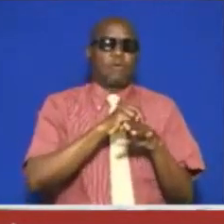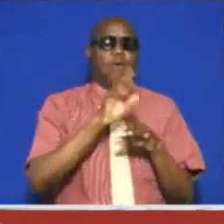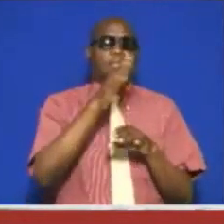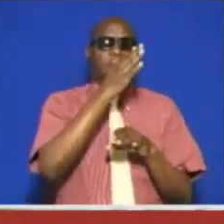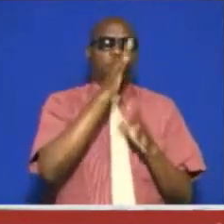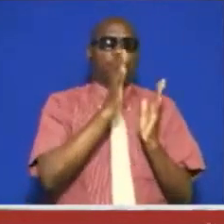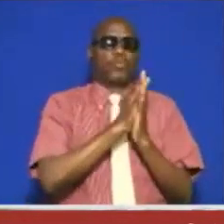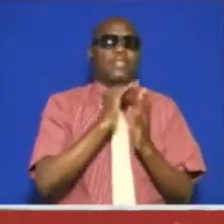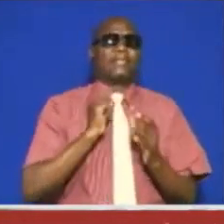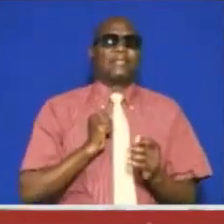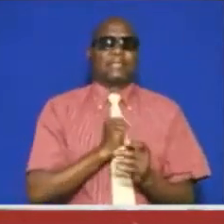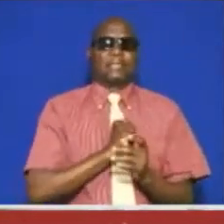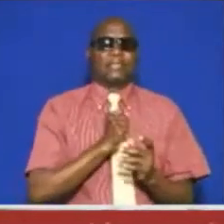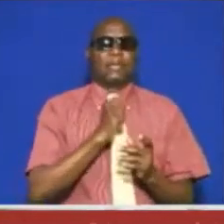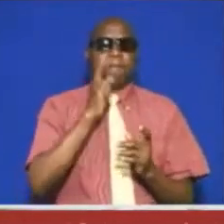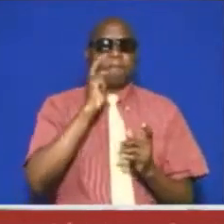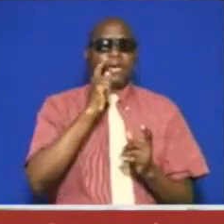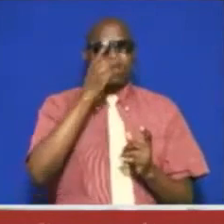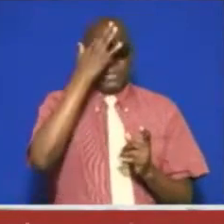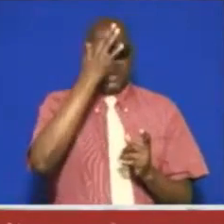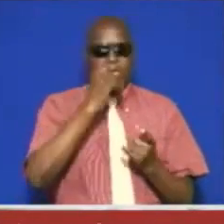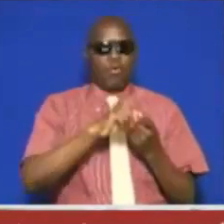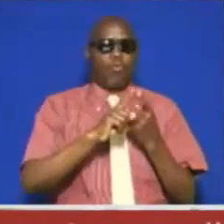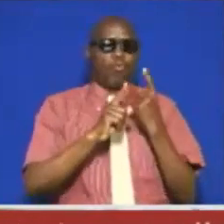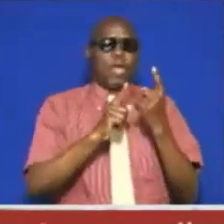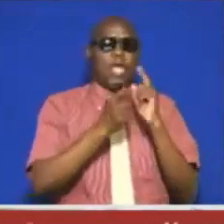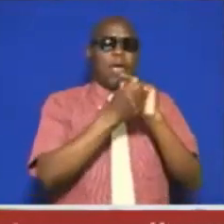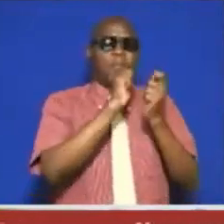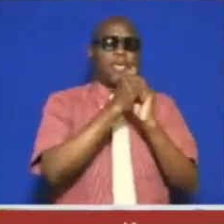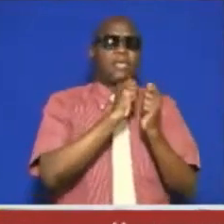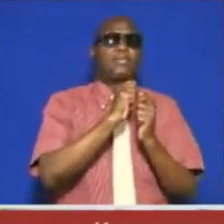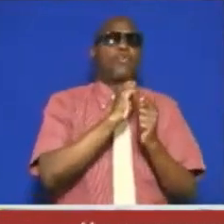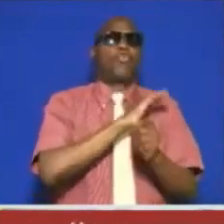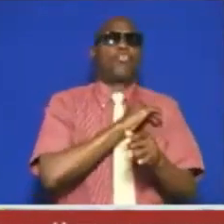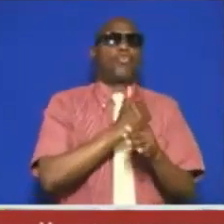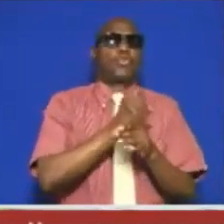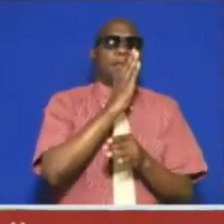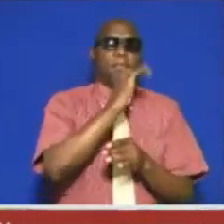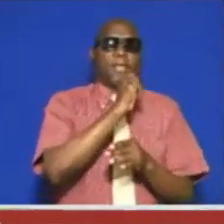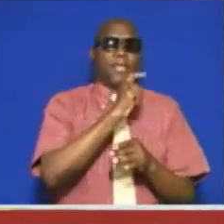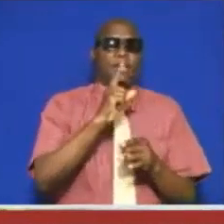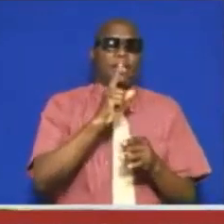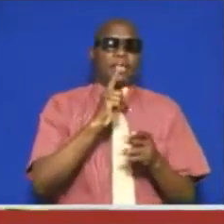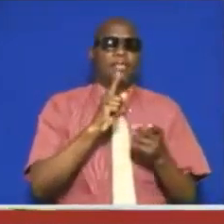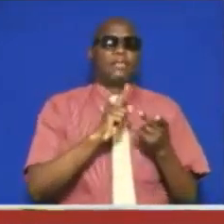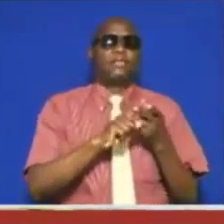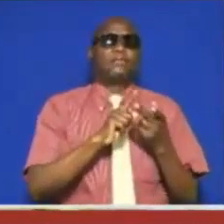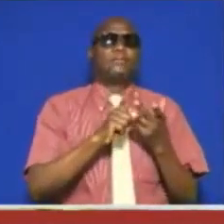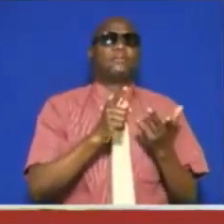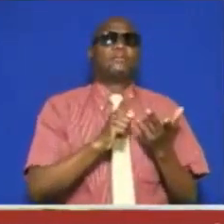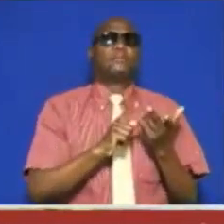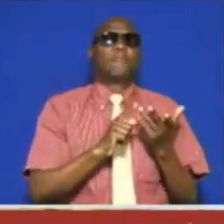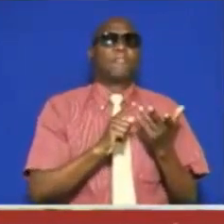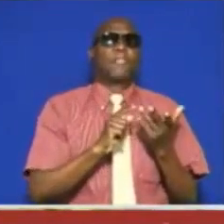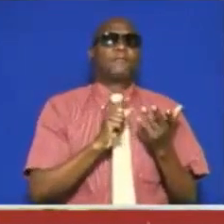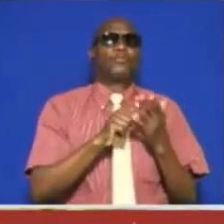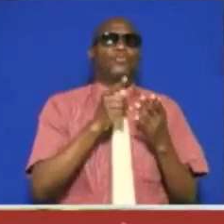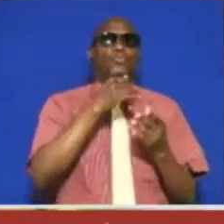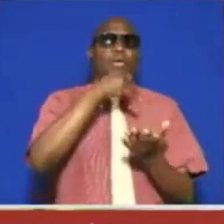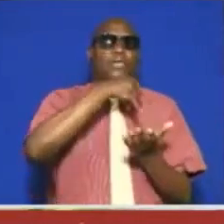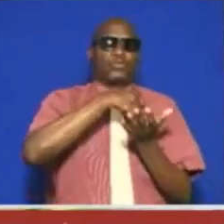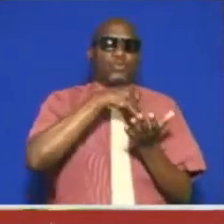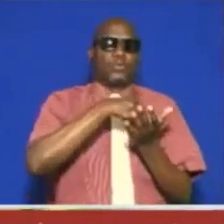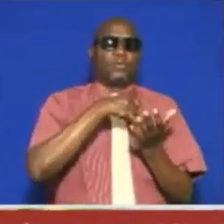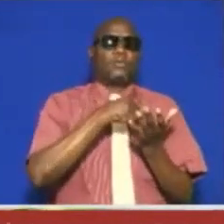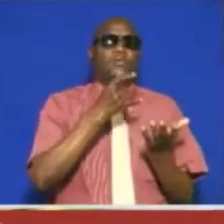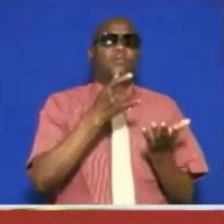to consider the following: either amend the Kenya Drugs Authority Bill, the Kenya Health Product and Technologies Authority Bill, to exclude in